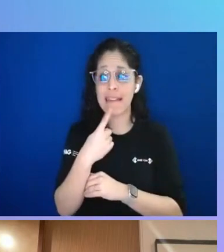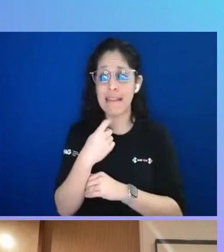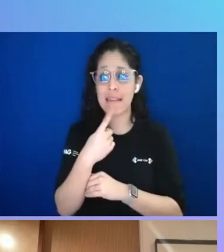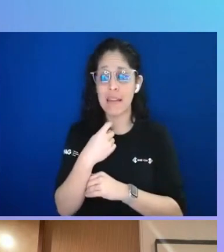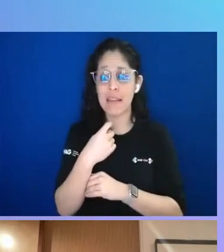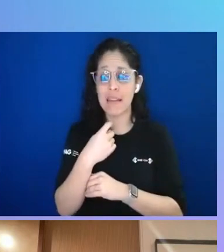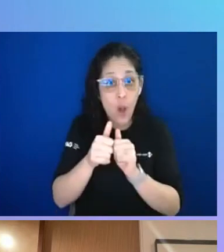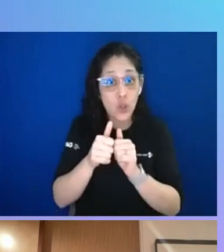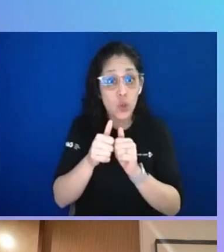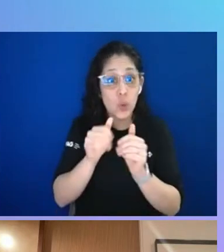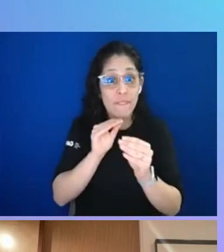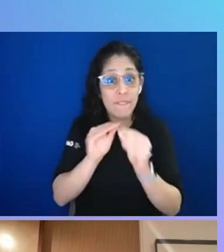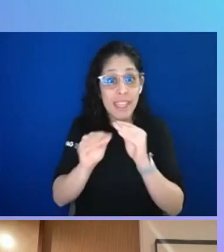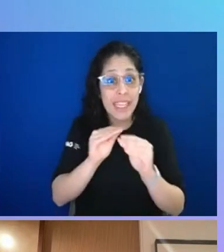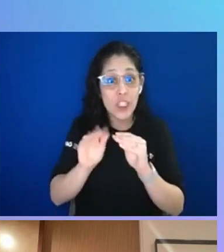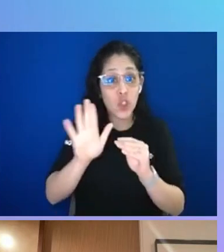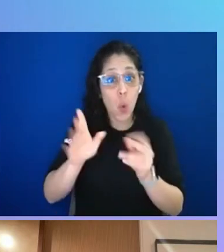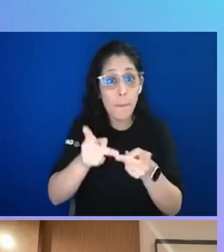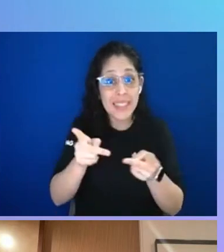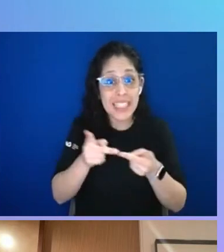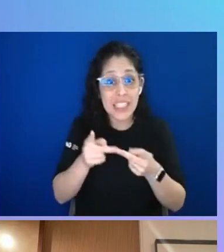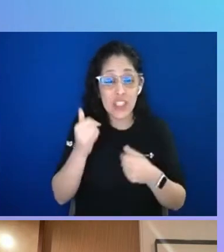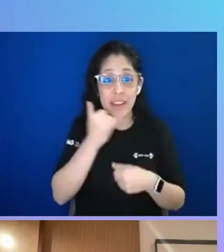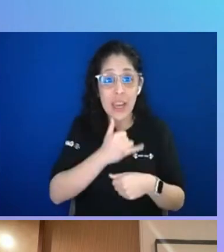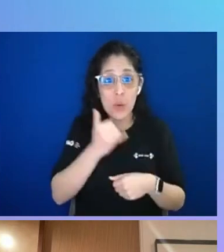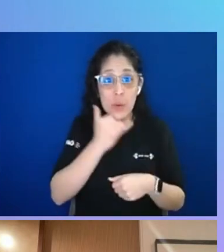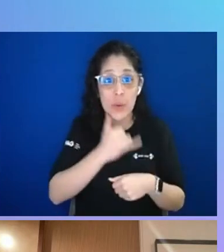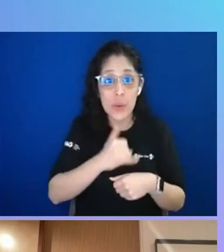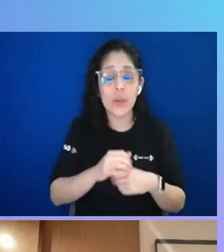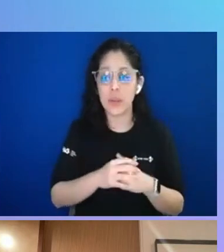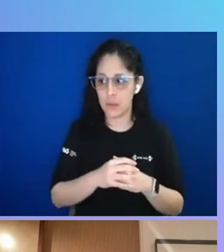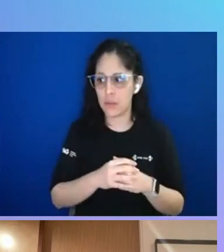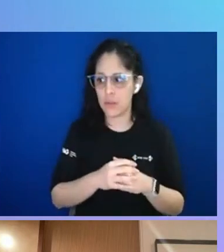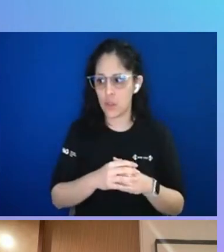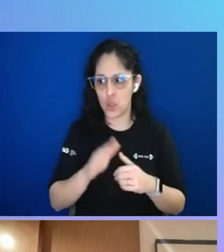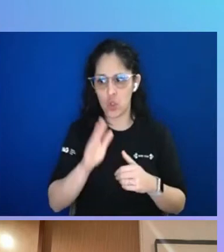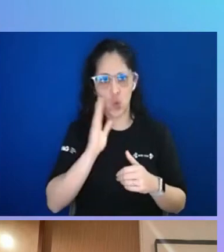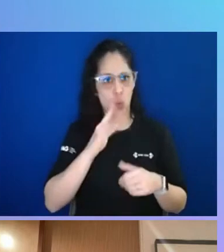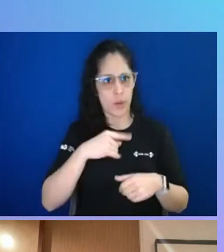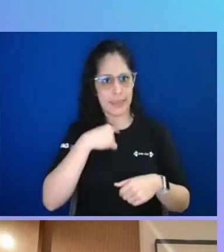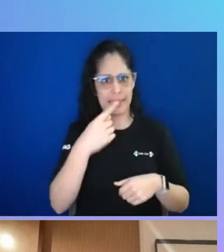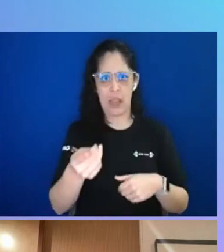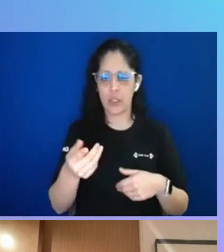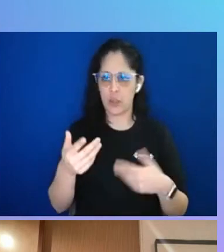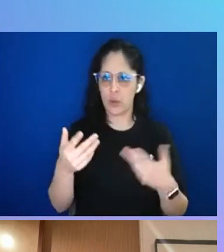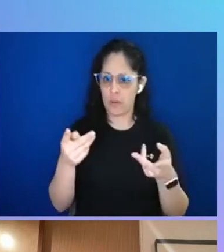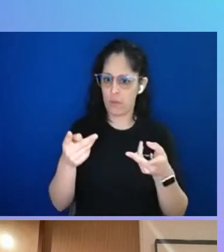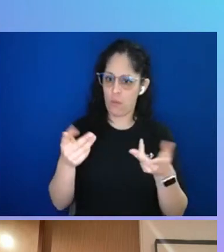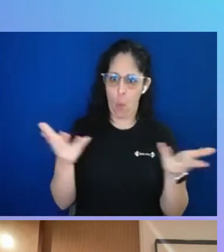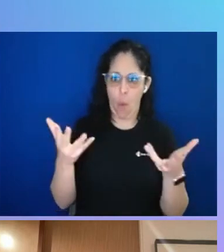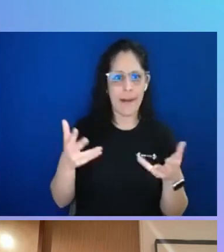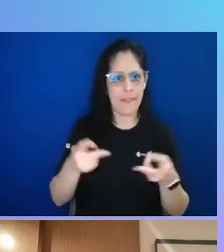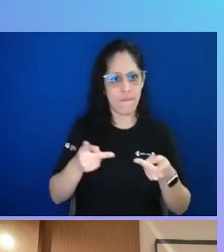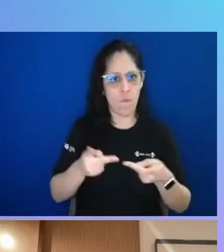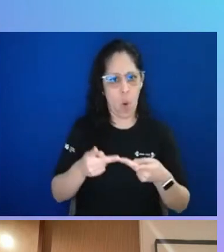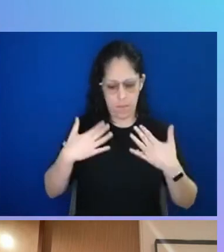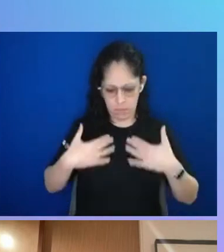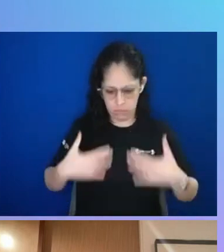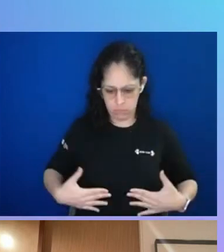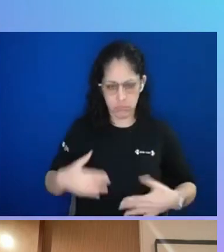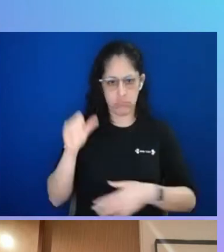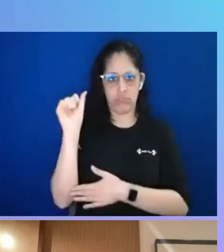error. There's a screen grab showcasing how Form Assist looks when activated.